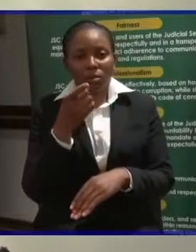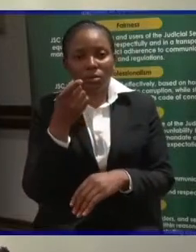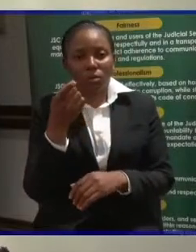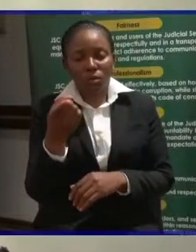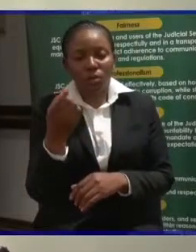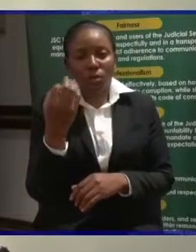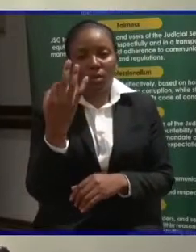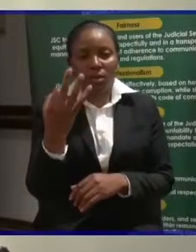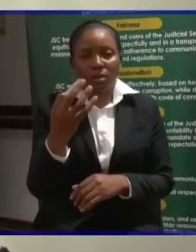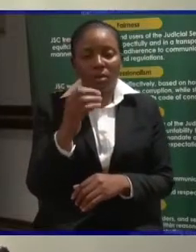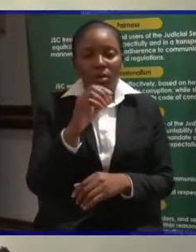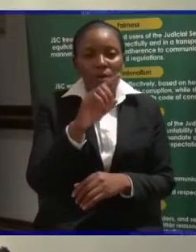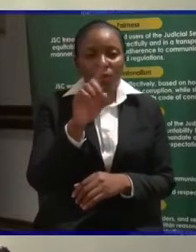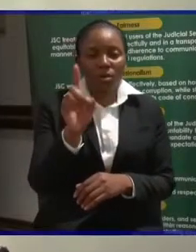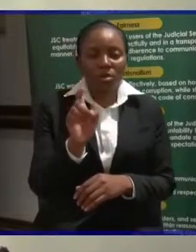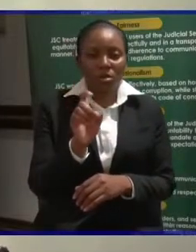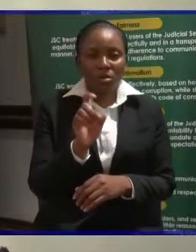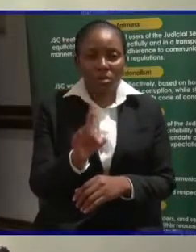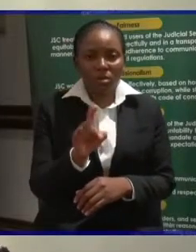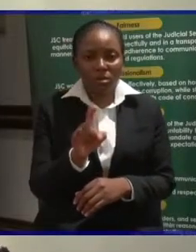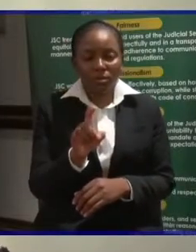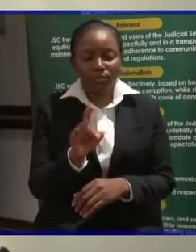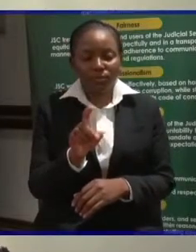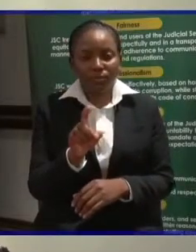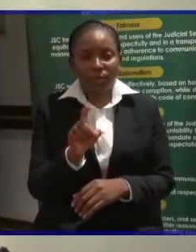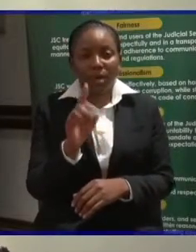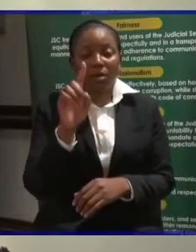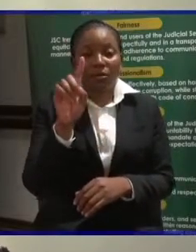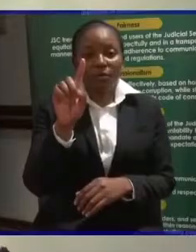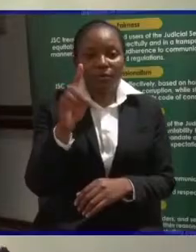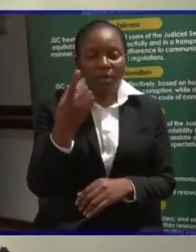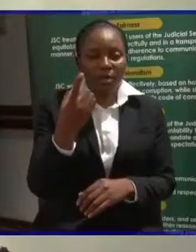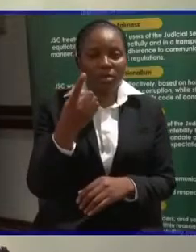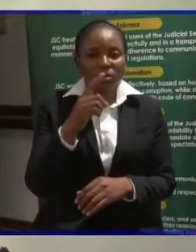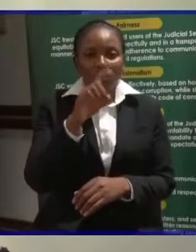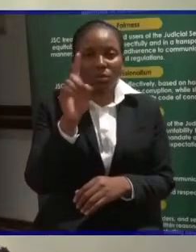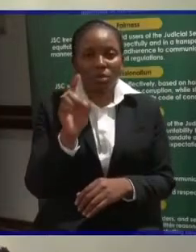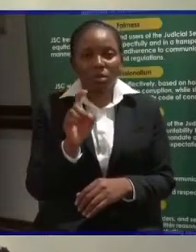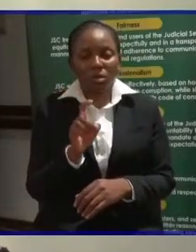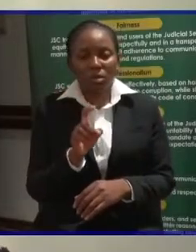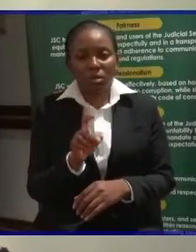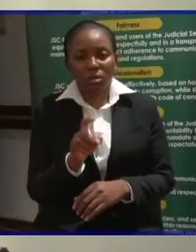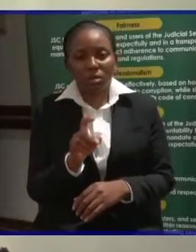3 questions. The first question is as follows.